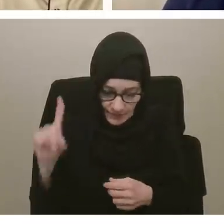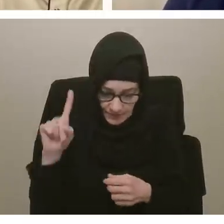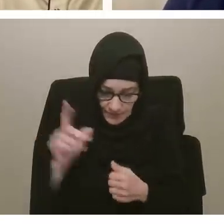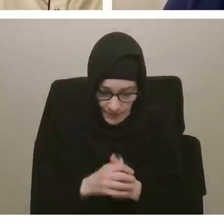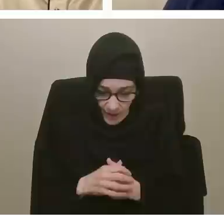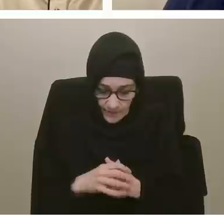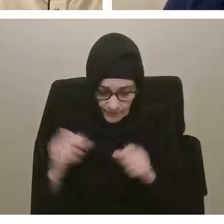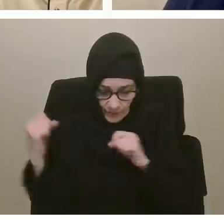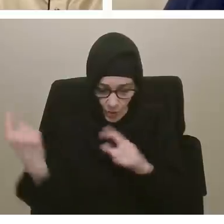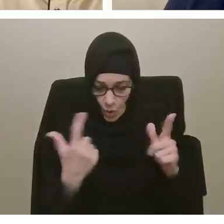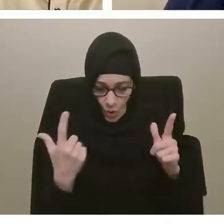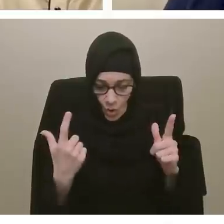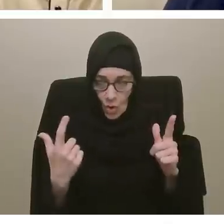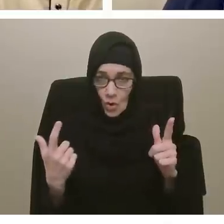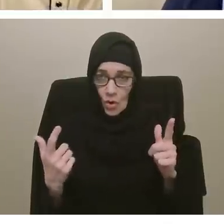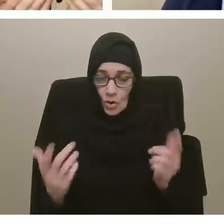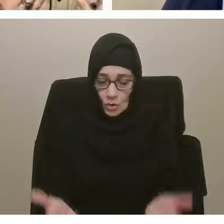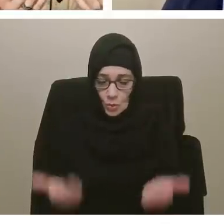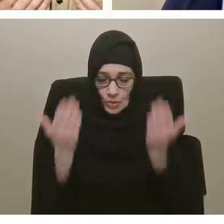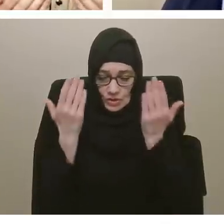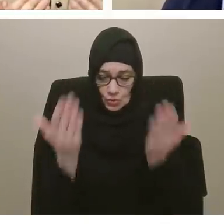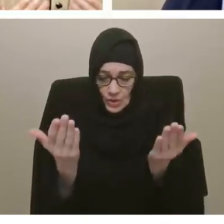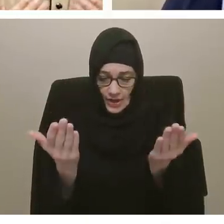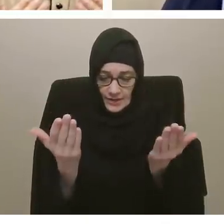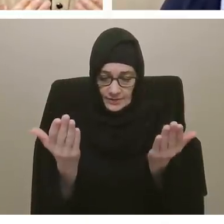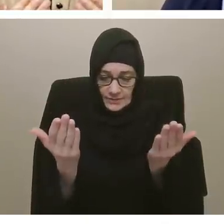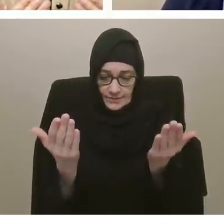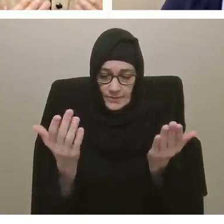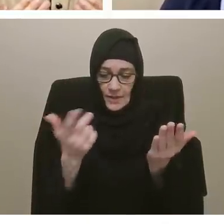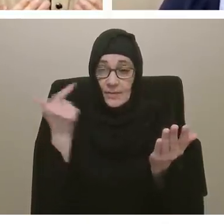Bismillah. Let's everyone raise your hand, because when you raise your hand,